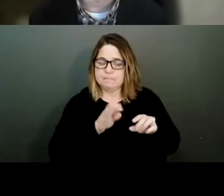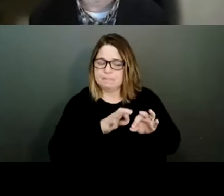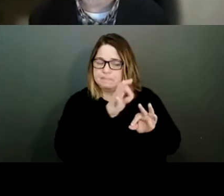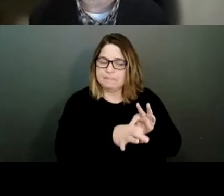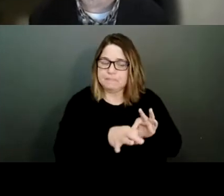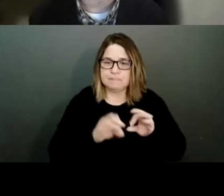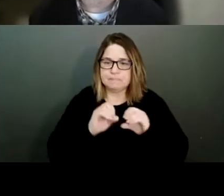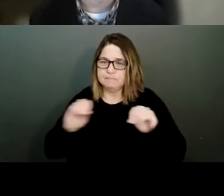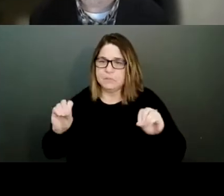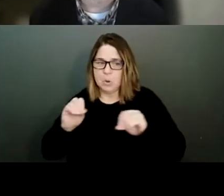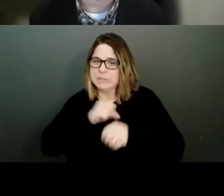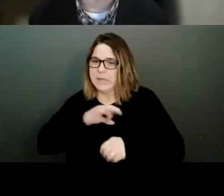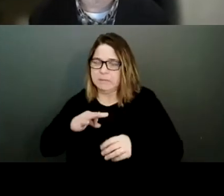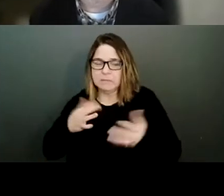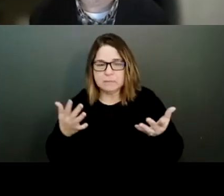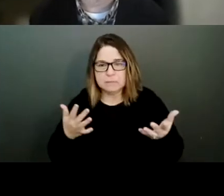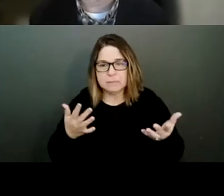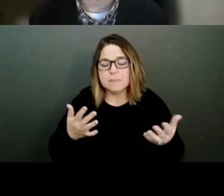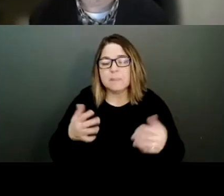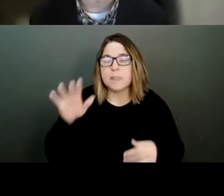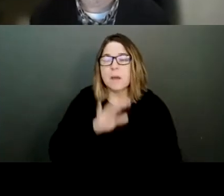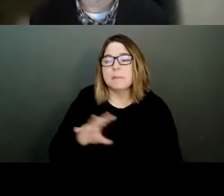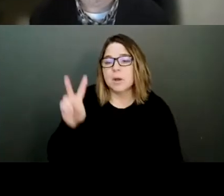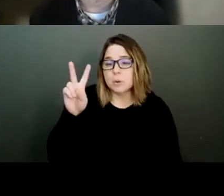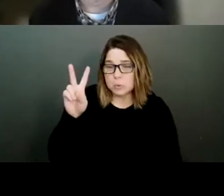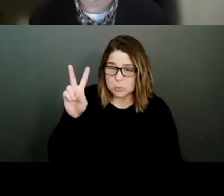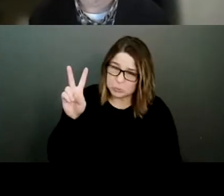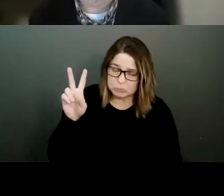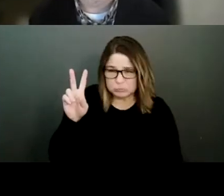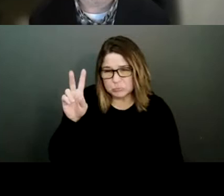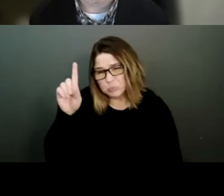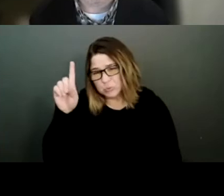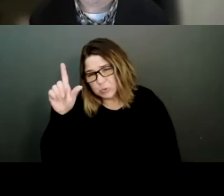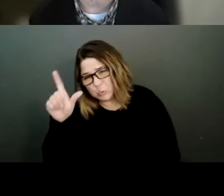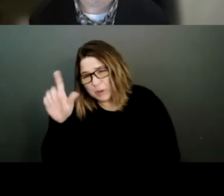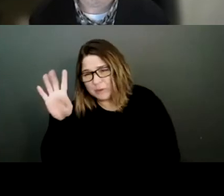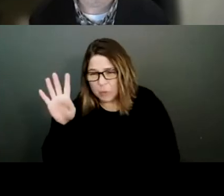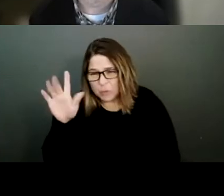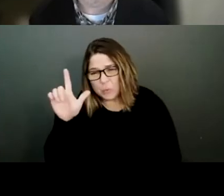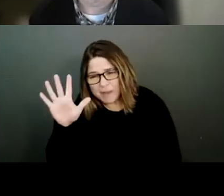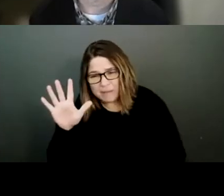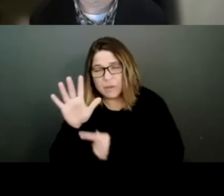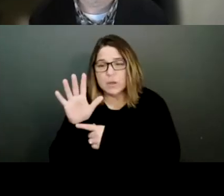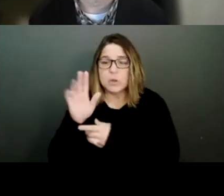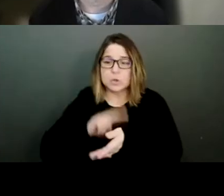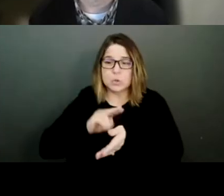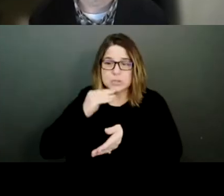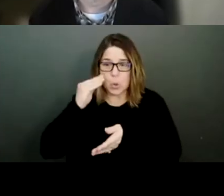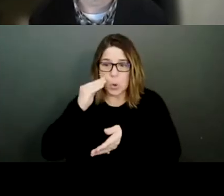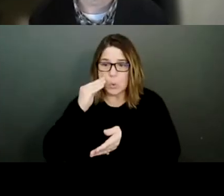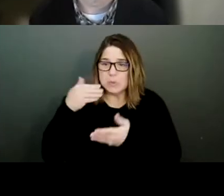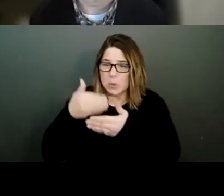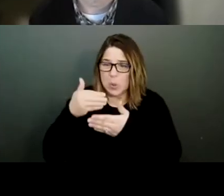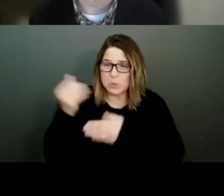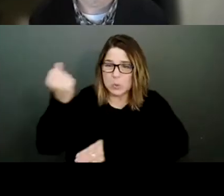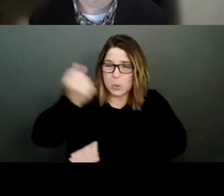at this point right now, there are about 24 nursing homes in Minnesota that are at imminent risk of closure due